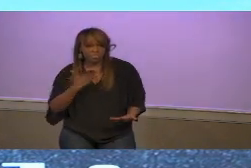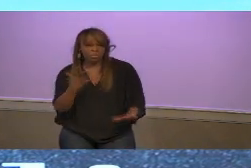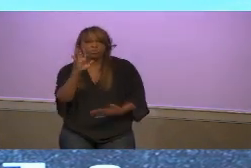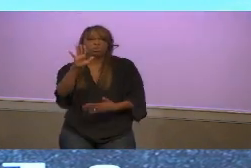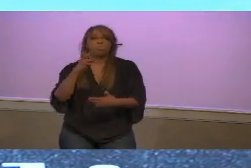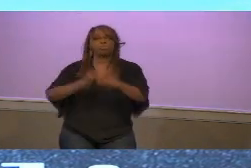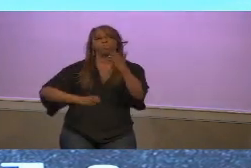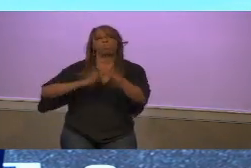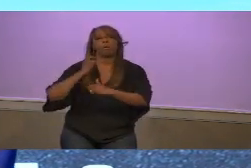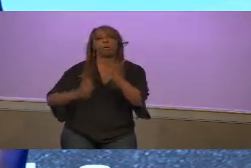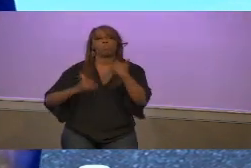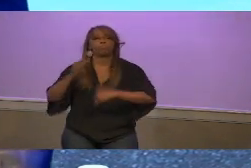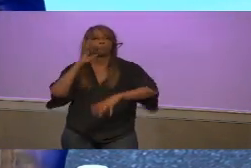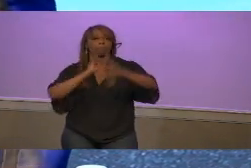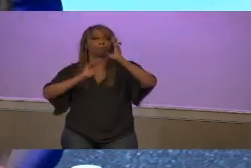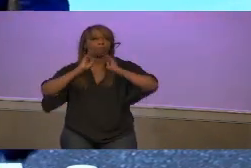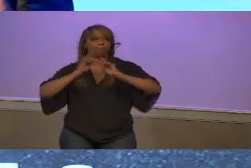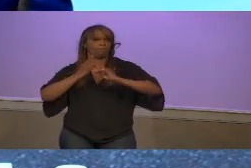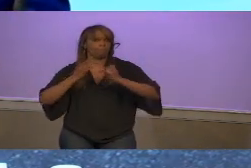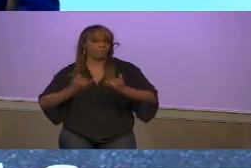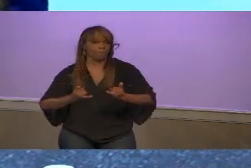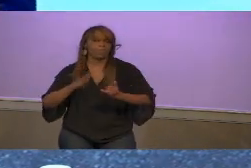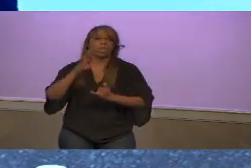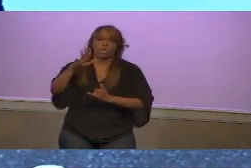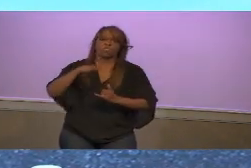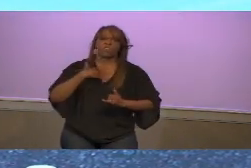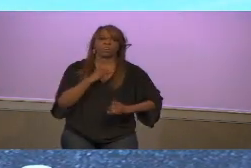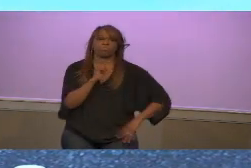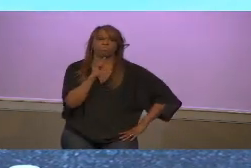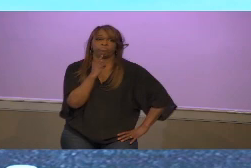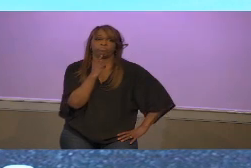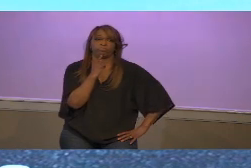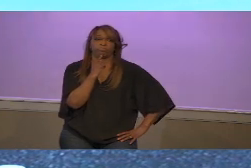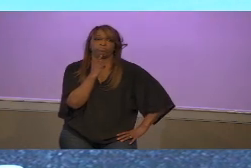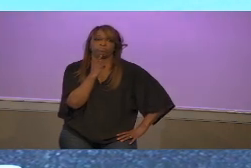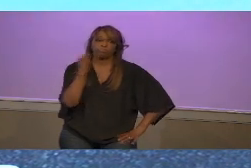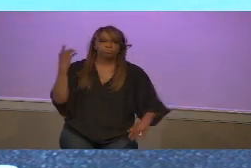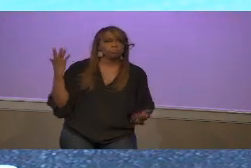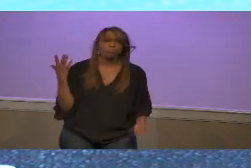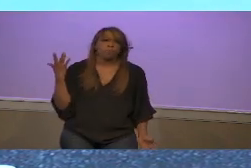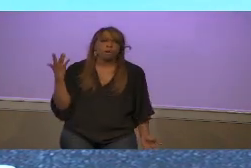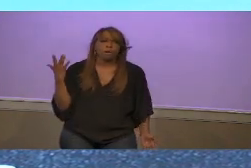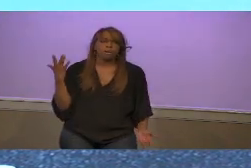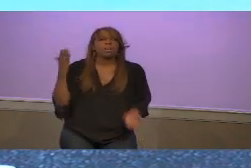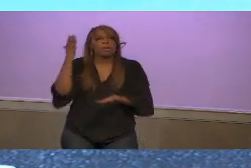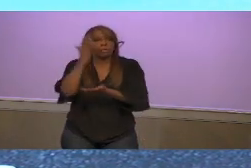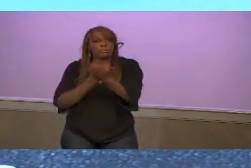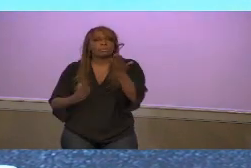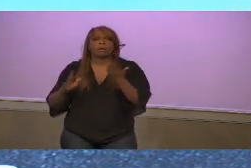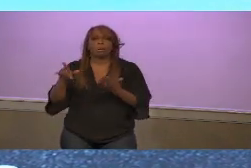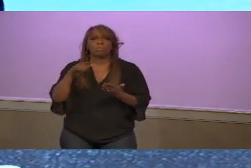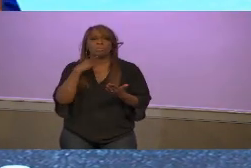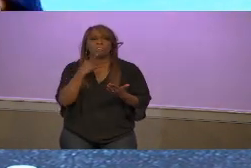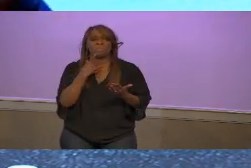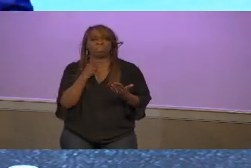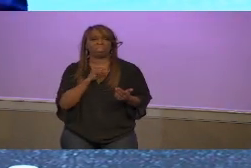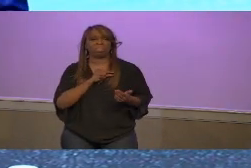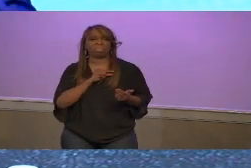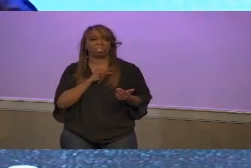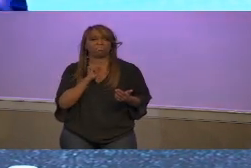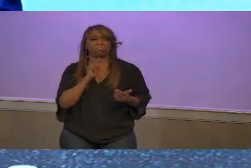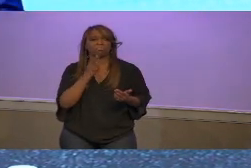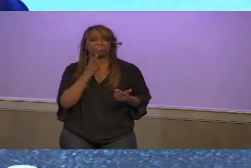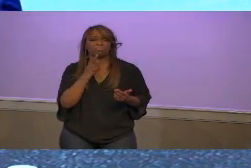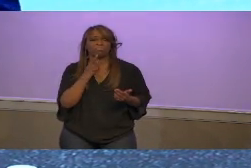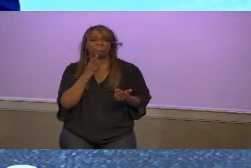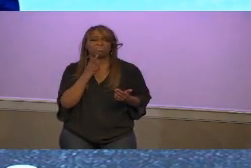have right now, some of the bitterness that you carry right now, Some of the resentment that has come down